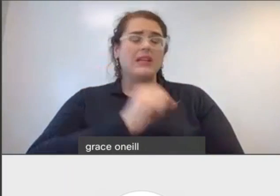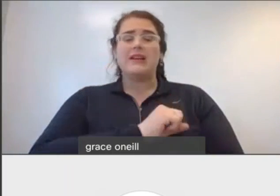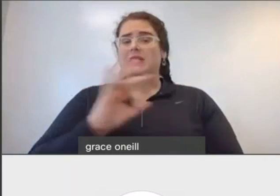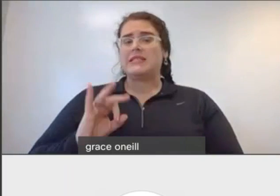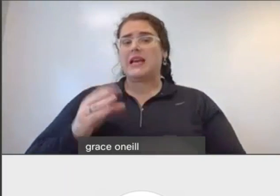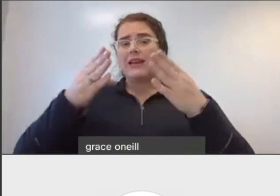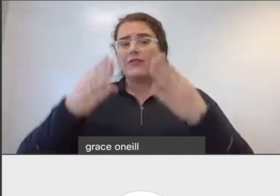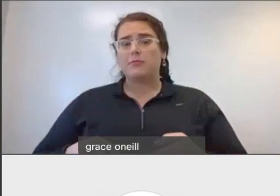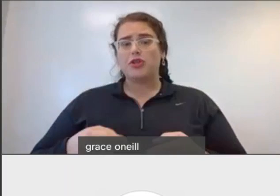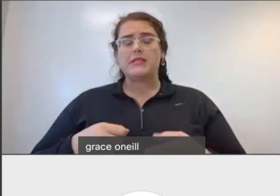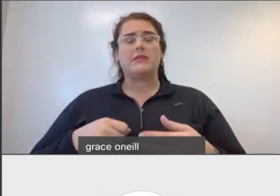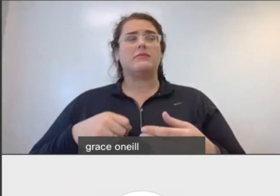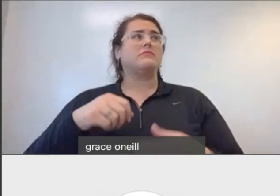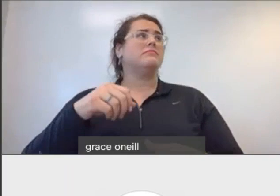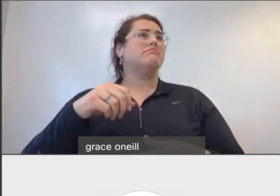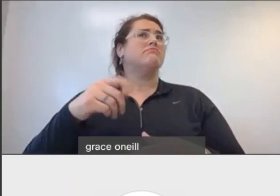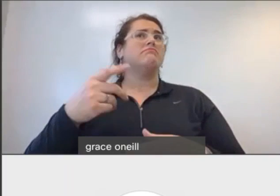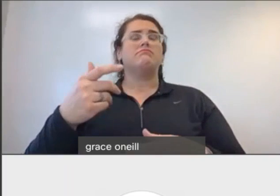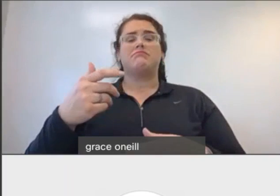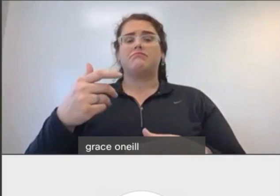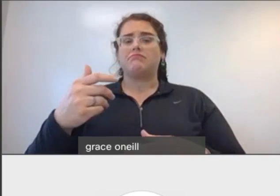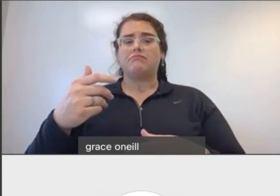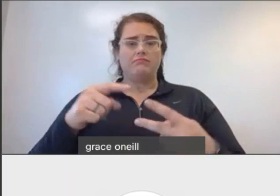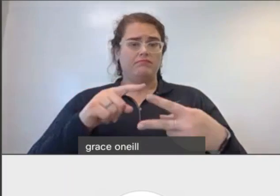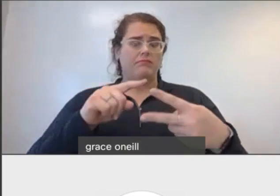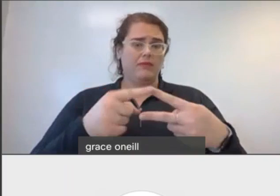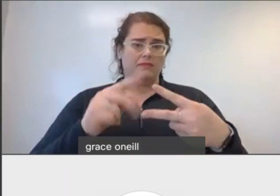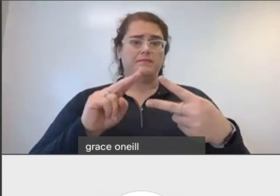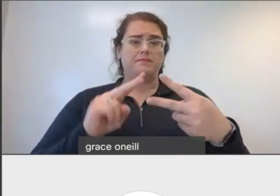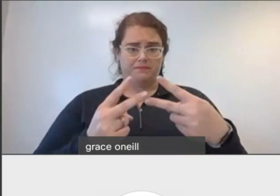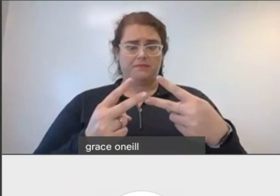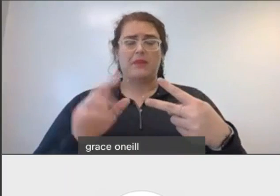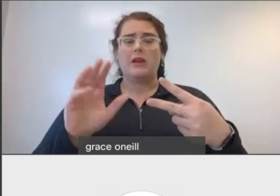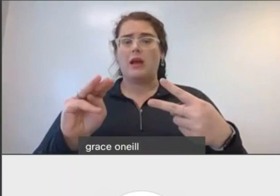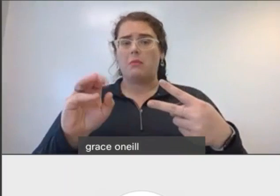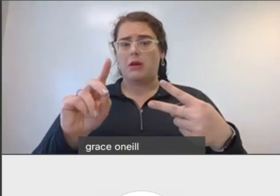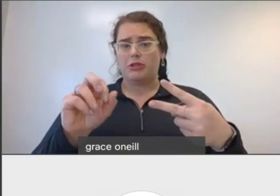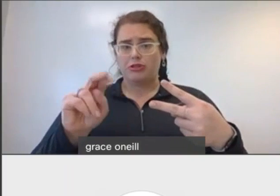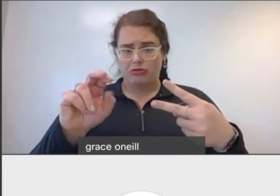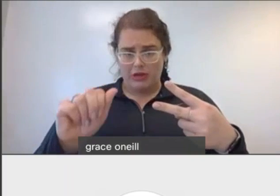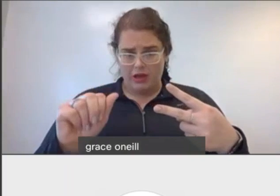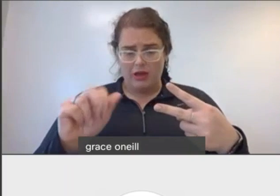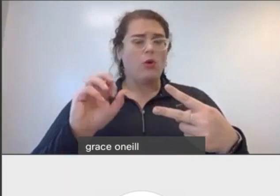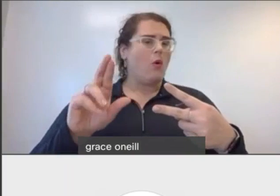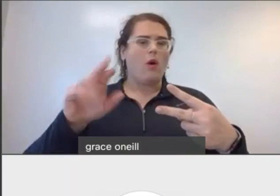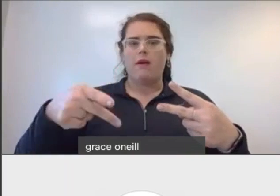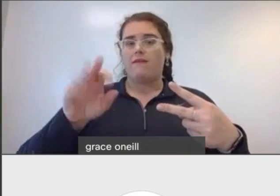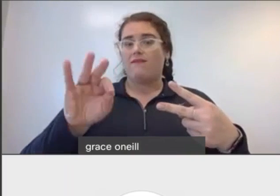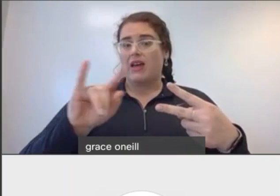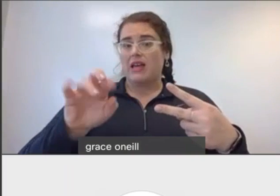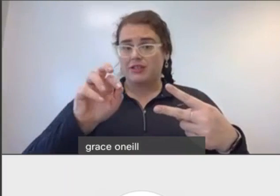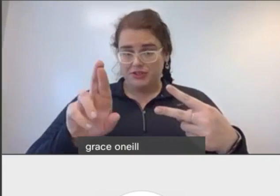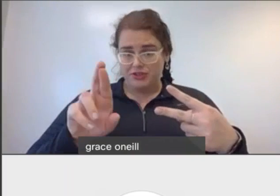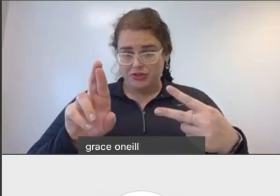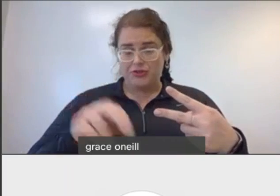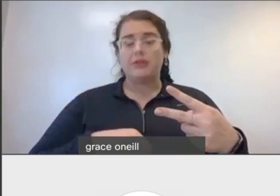the Moderna or Pfizer and their second shot was in January, then they would have 5 months to